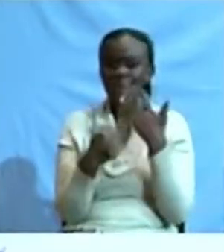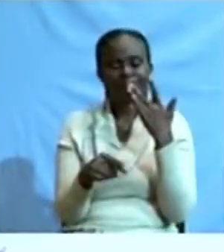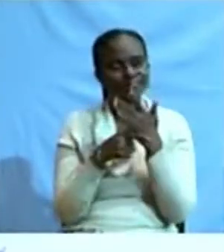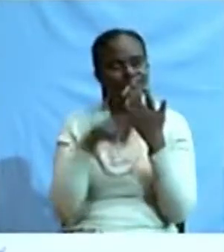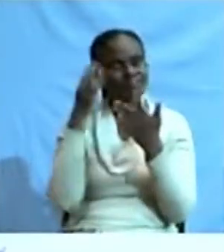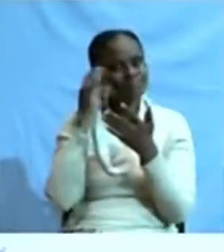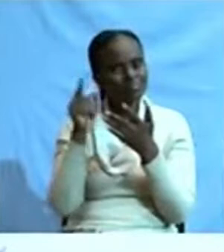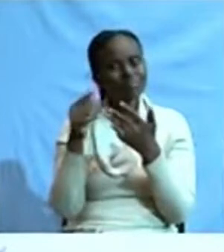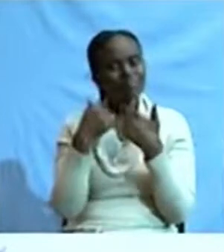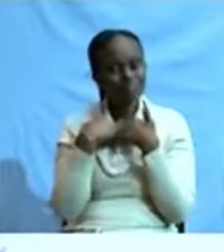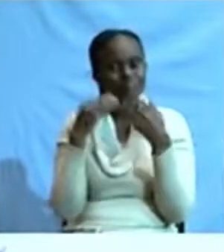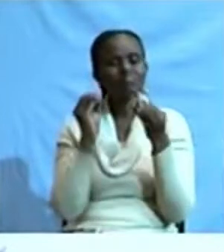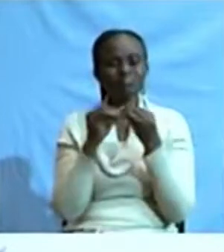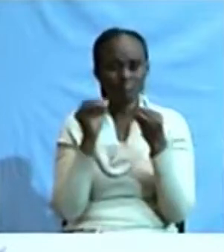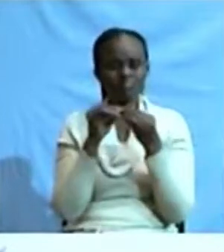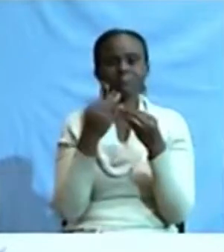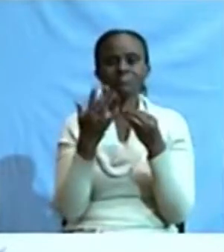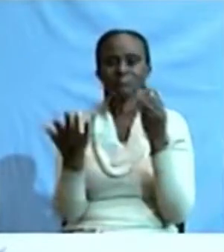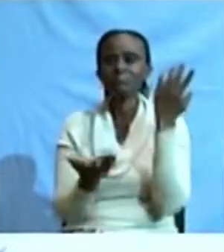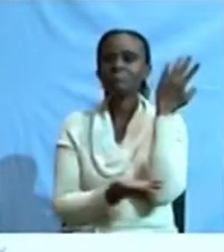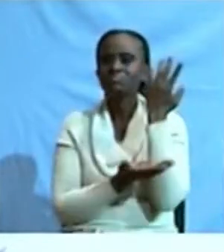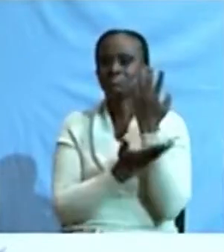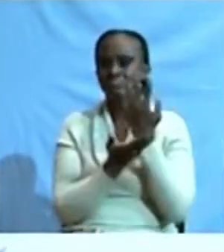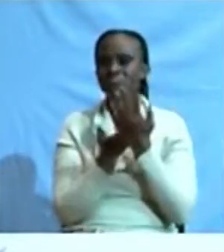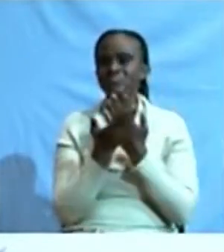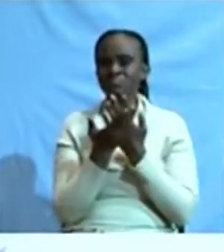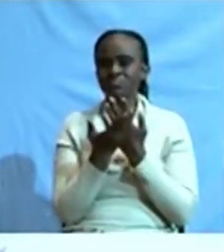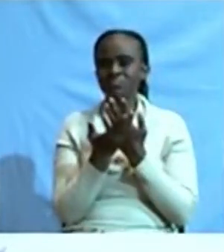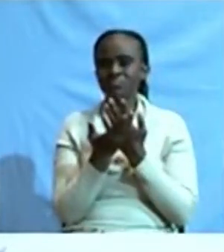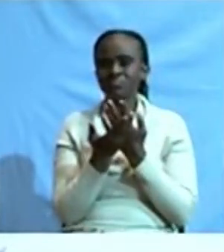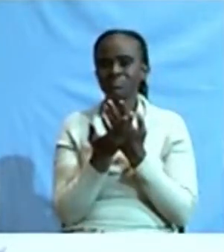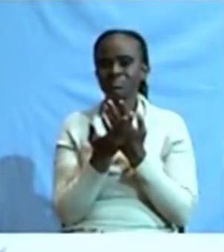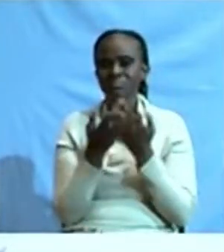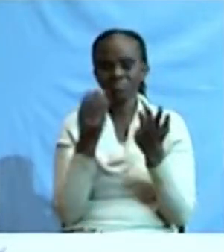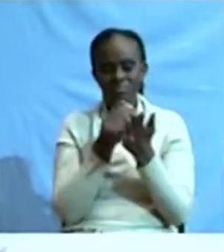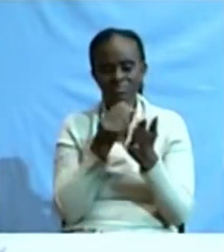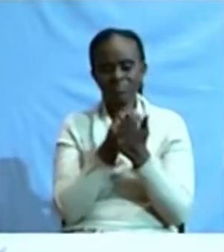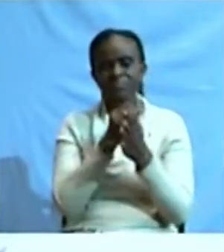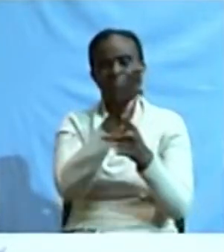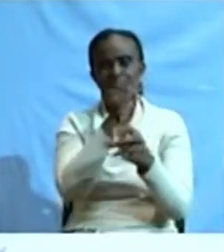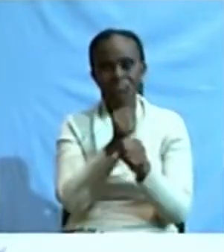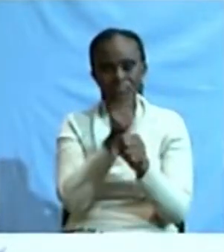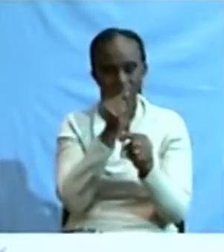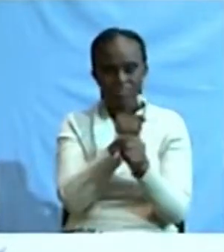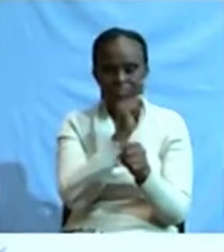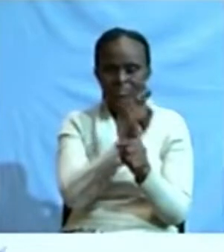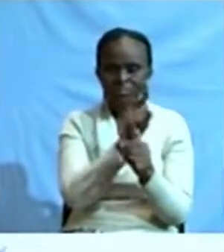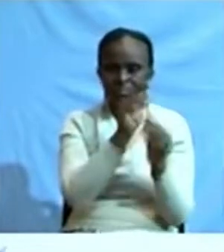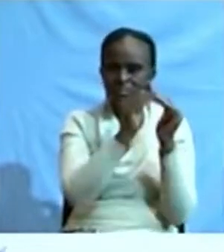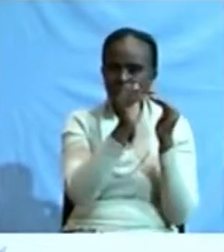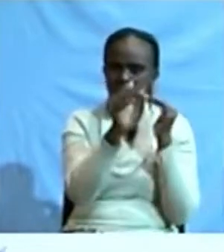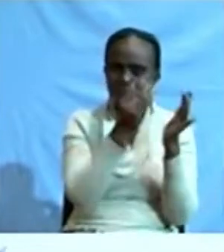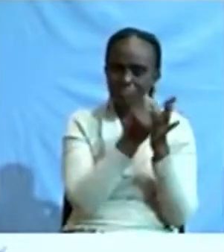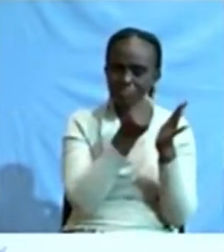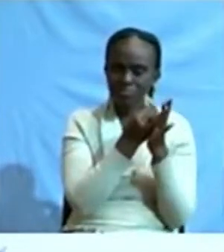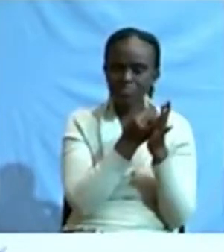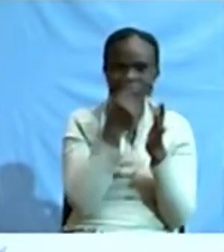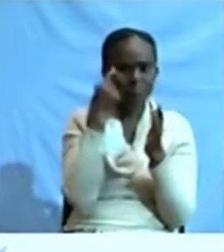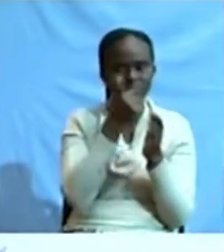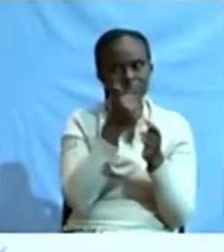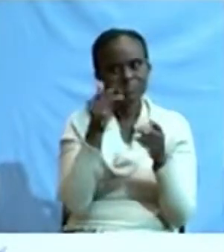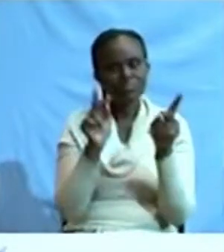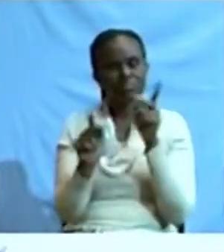you have a lot of things to improve on. The money that you get from equalization fund is for other